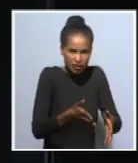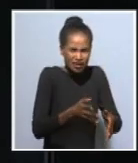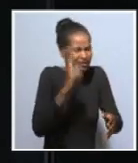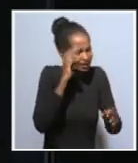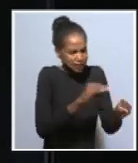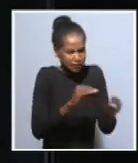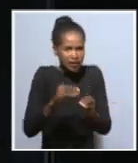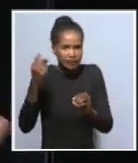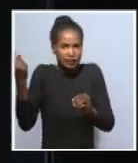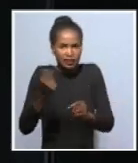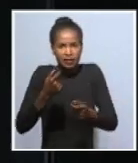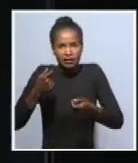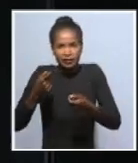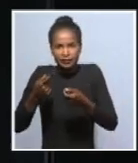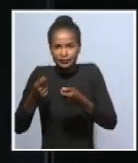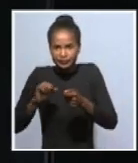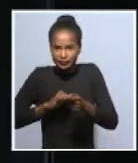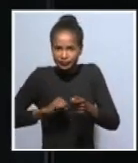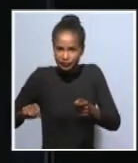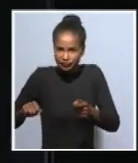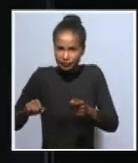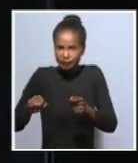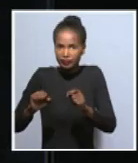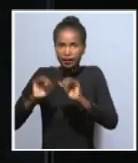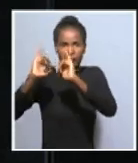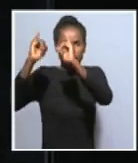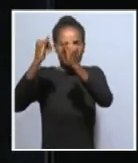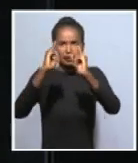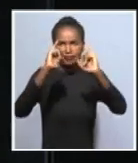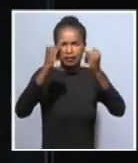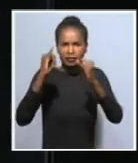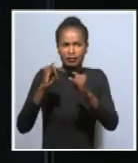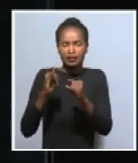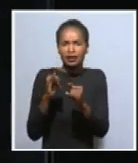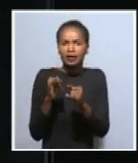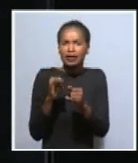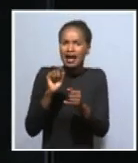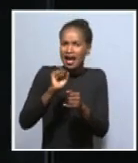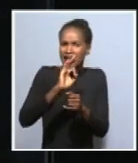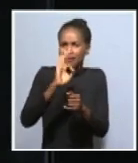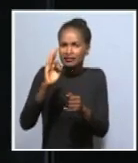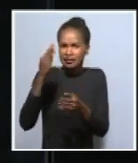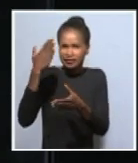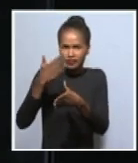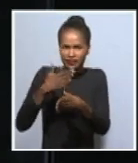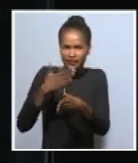land through the affirmative action loan administered by Agribank.